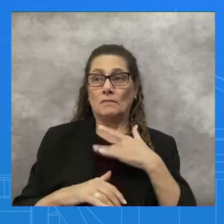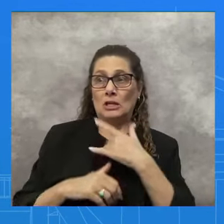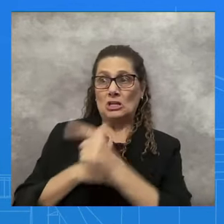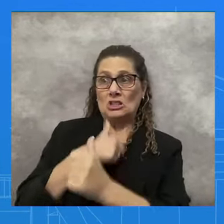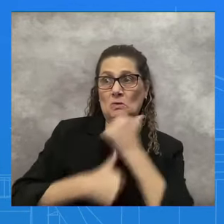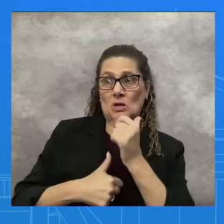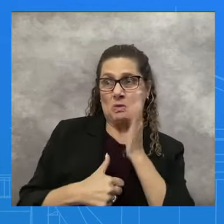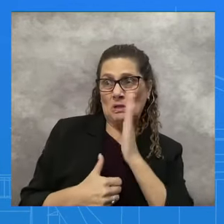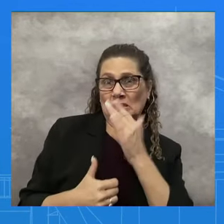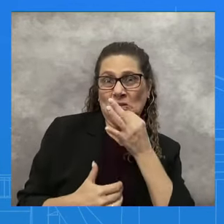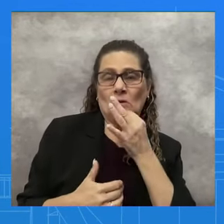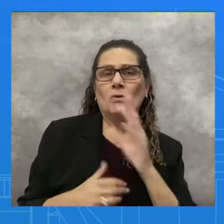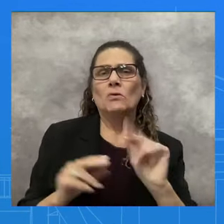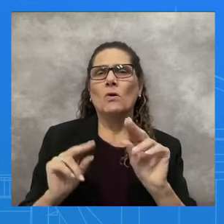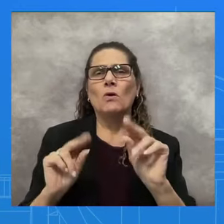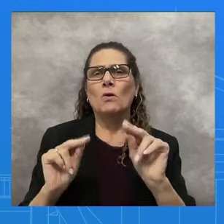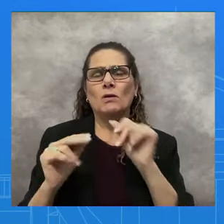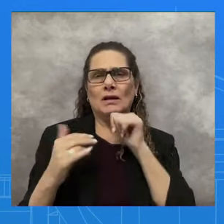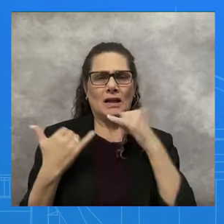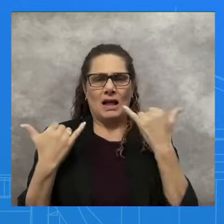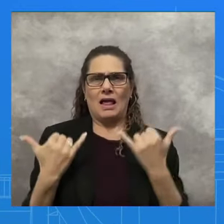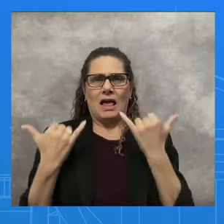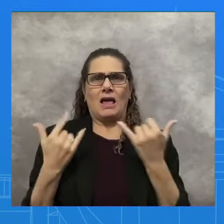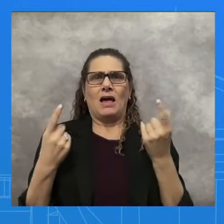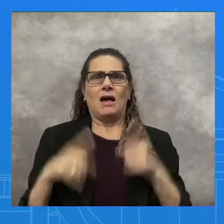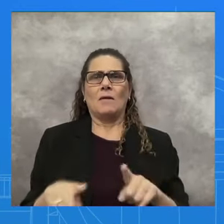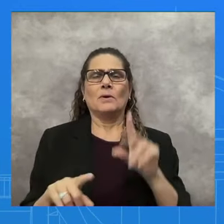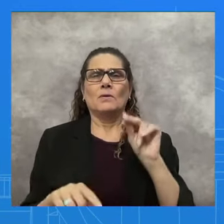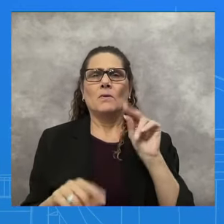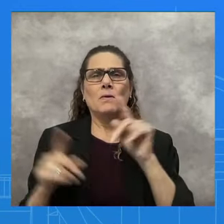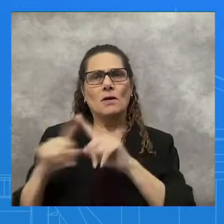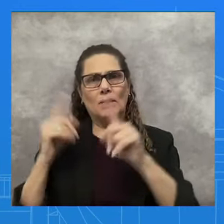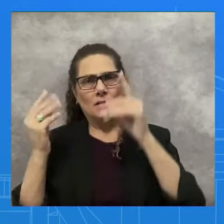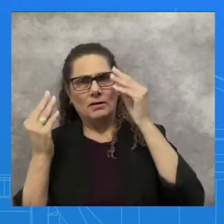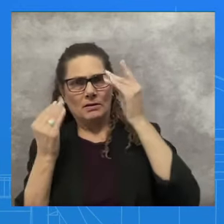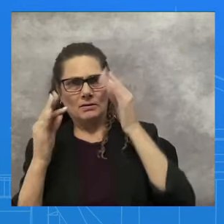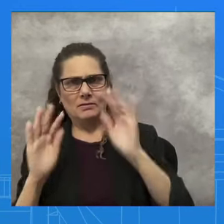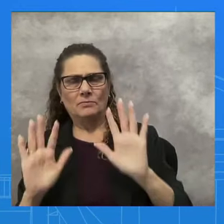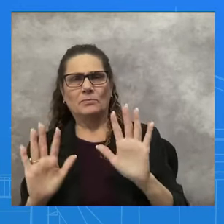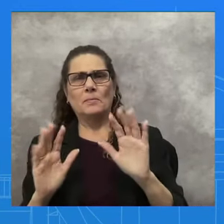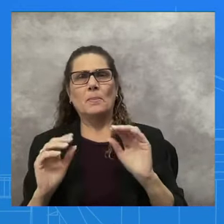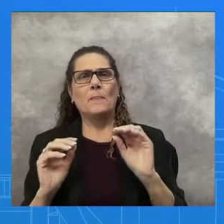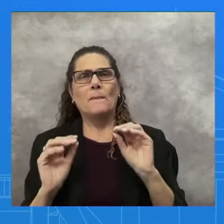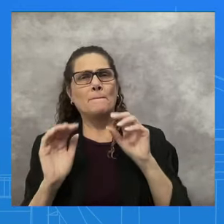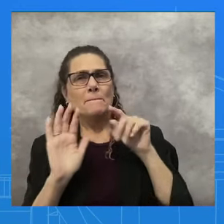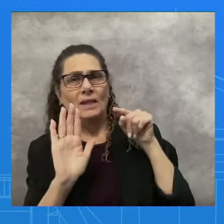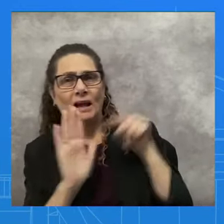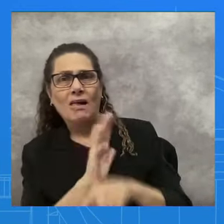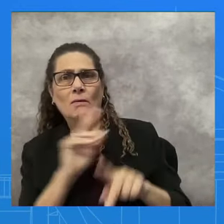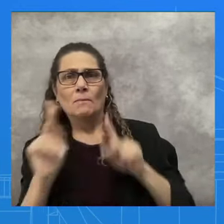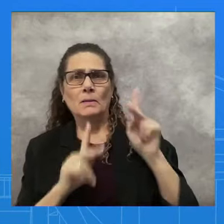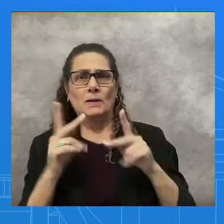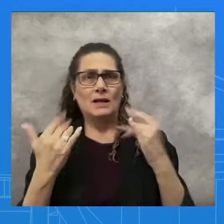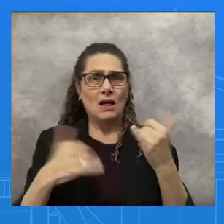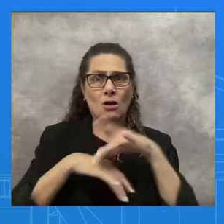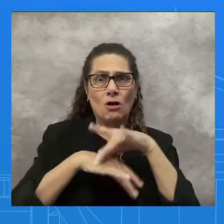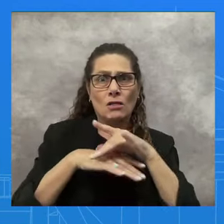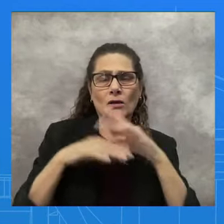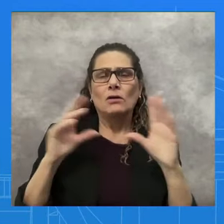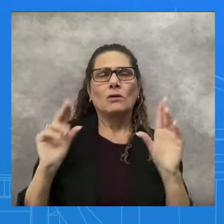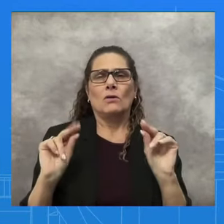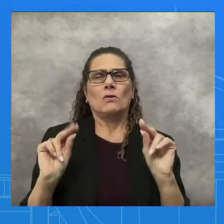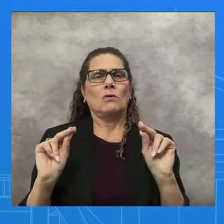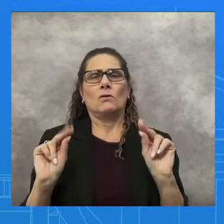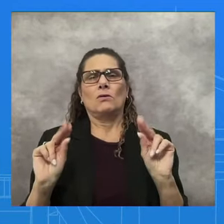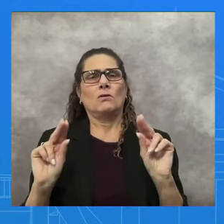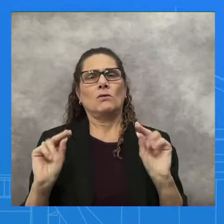weapon that can be used to attack human beings or cause physical destruction here on Earth. That said, we've been closely